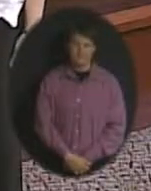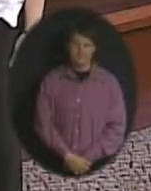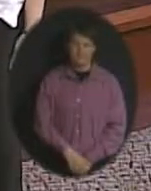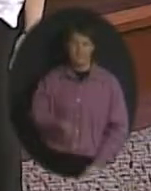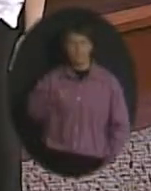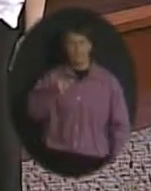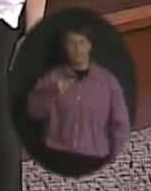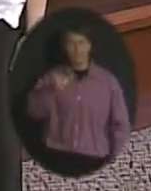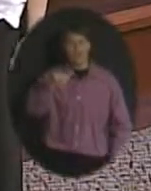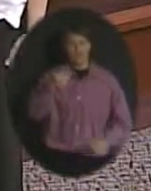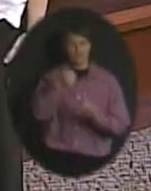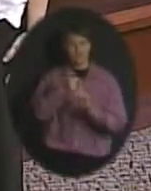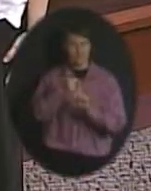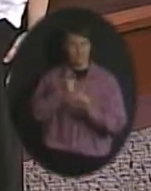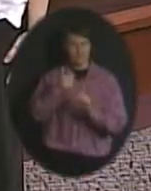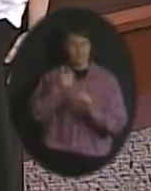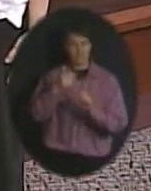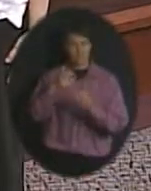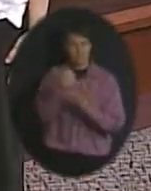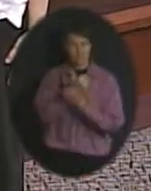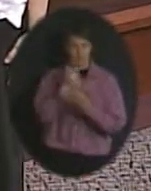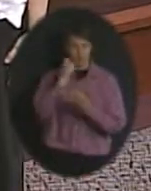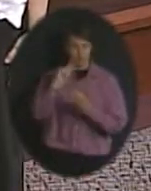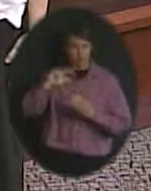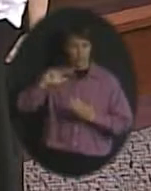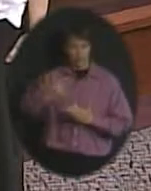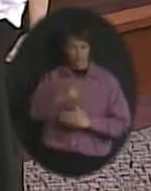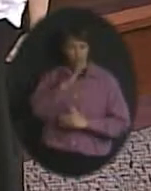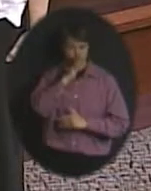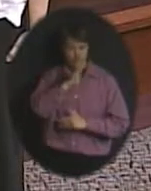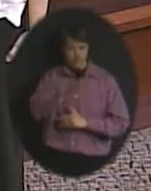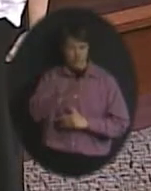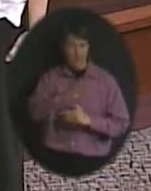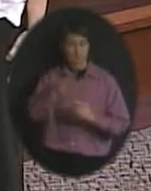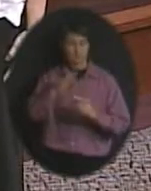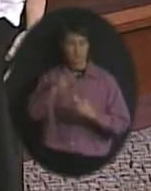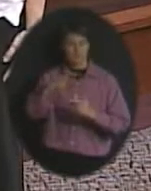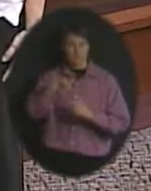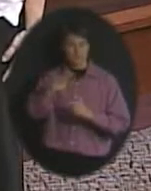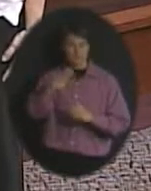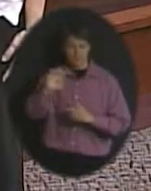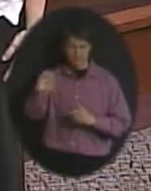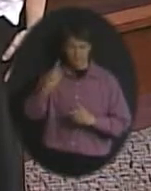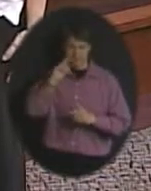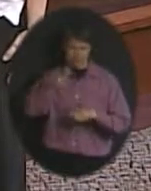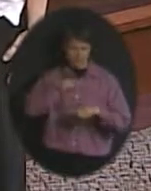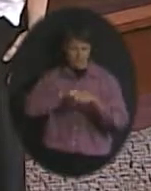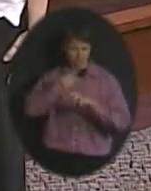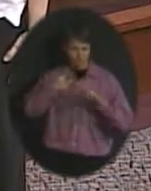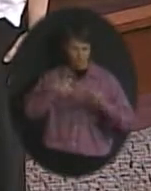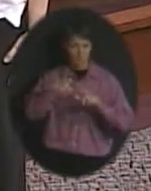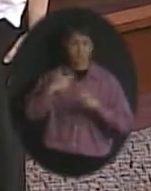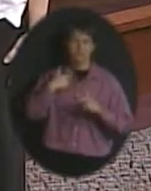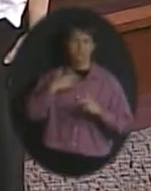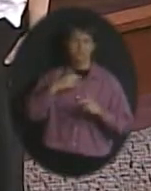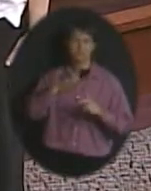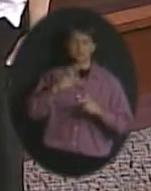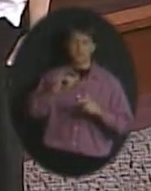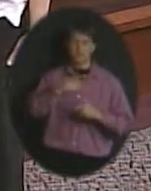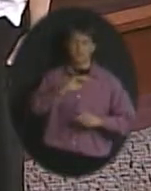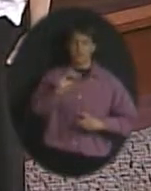Vanya earned the right to compete at the National Spelling Bee for the third time after winning the qualifying Spelling Bee sponsored here in Olathe by the